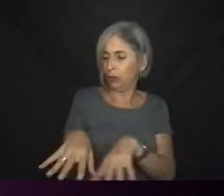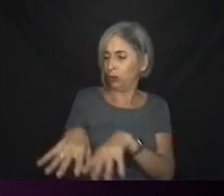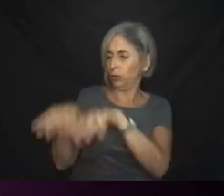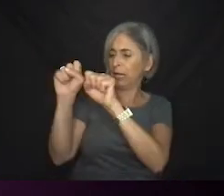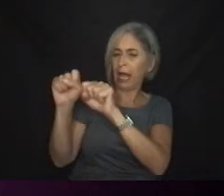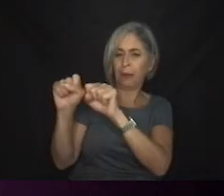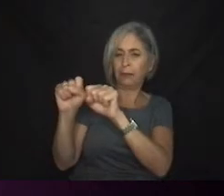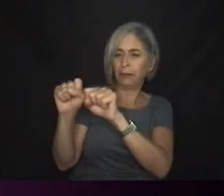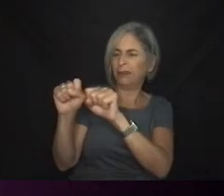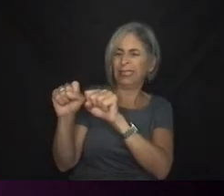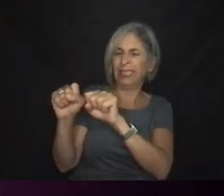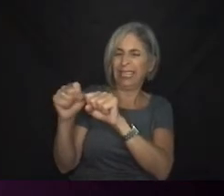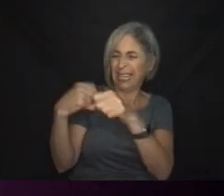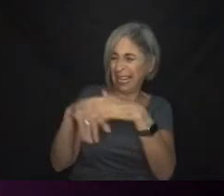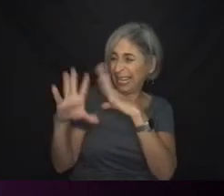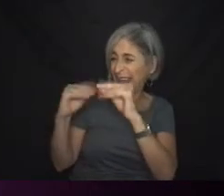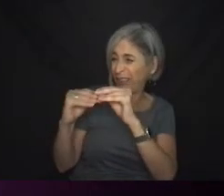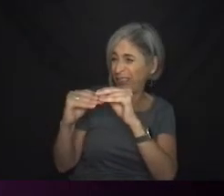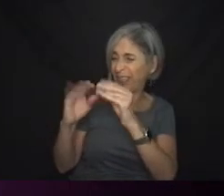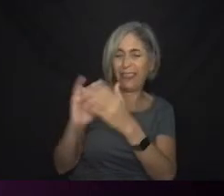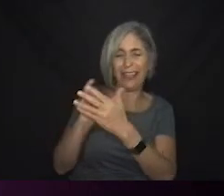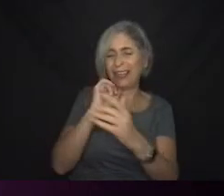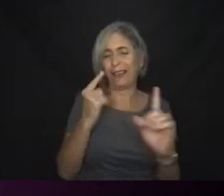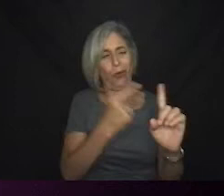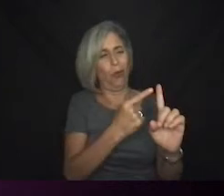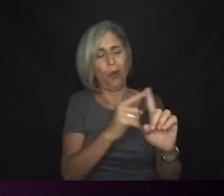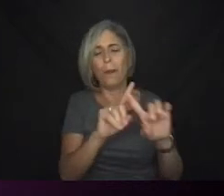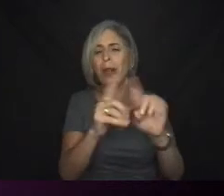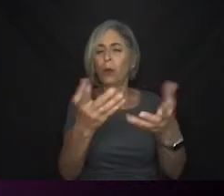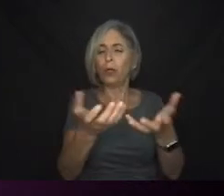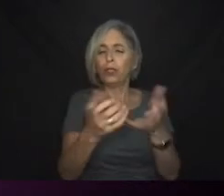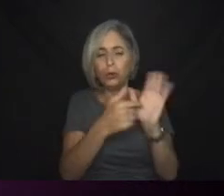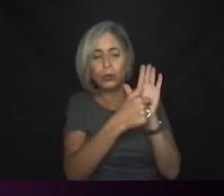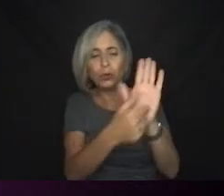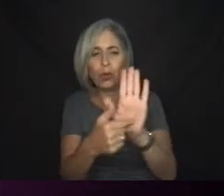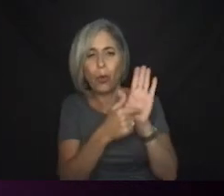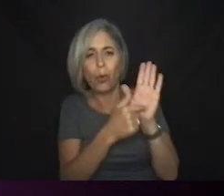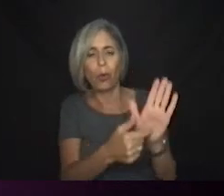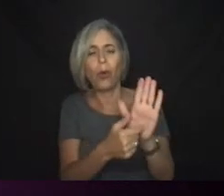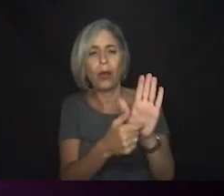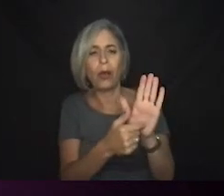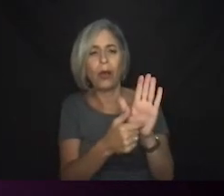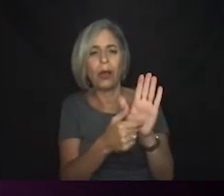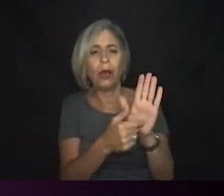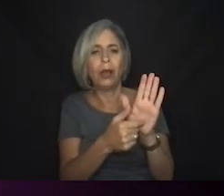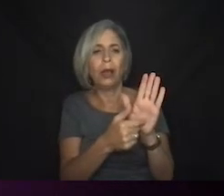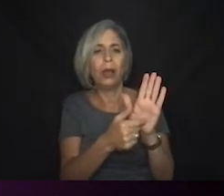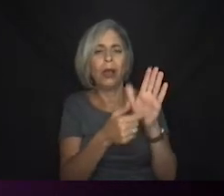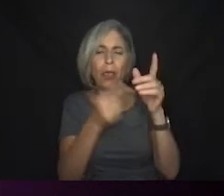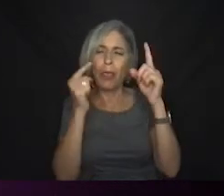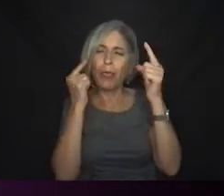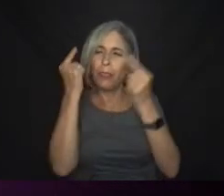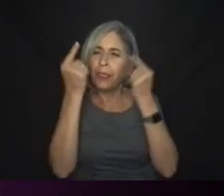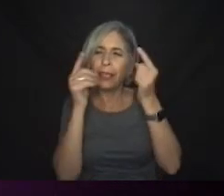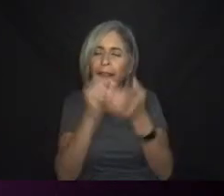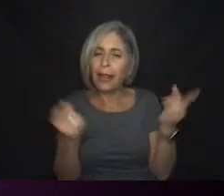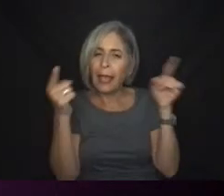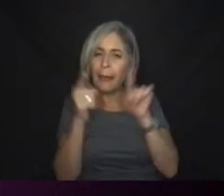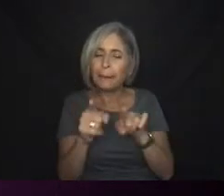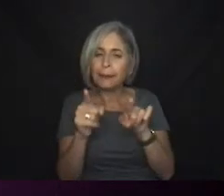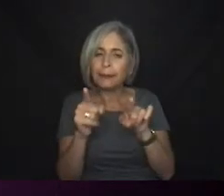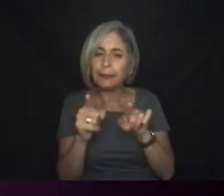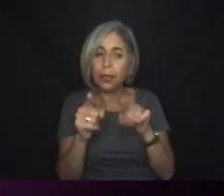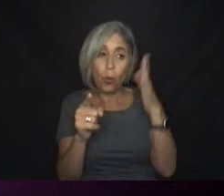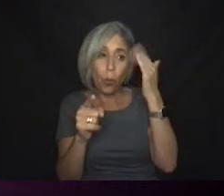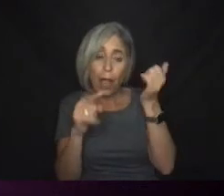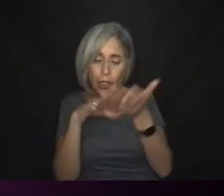something anyway. That's not my goal. What I do want to do is give you a peek under the hood and kind of talk you through the thinking that goes into it so that